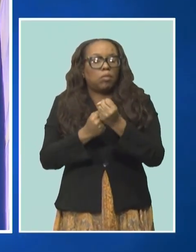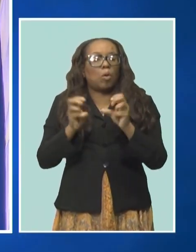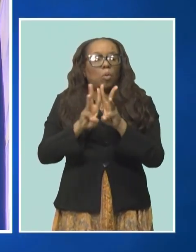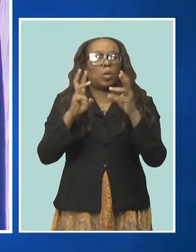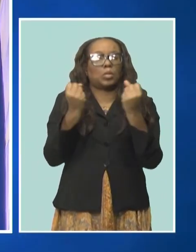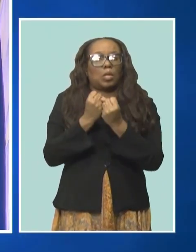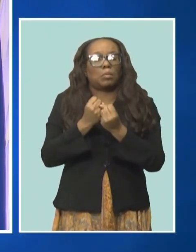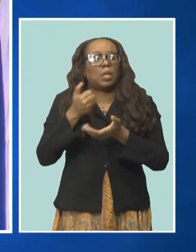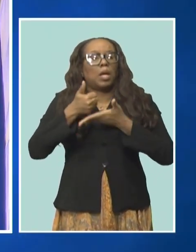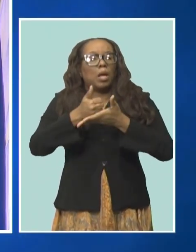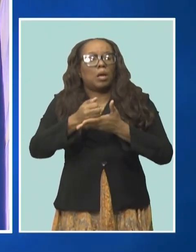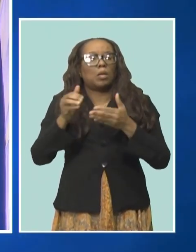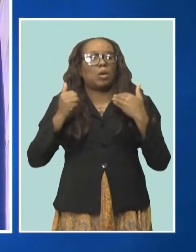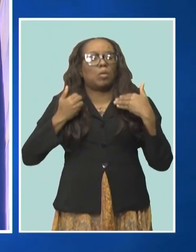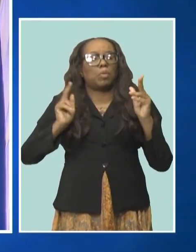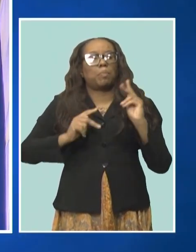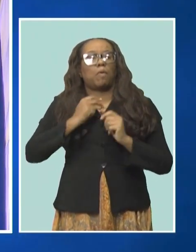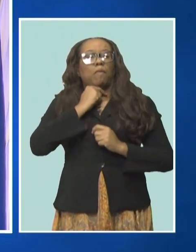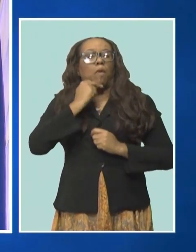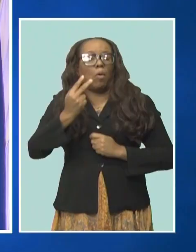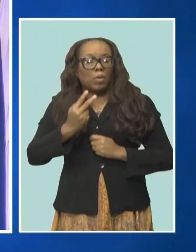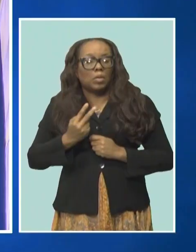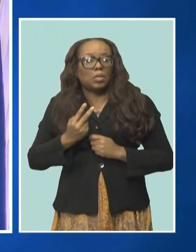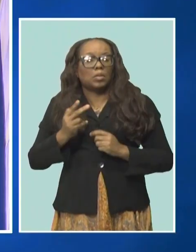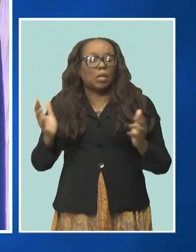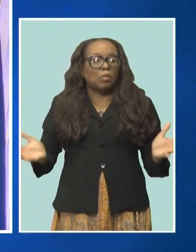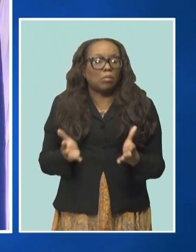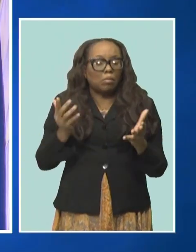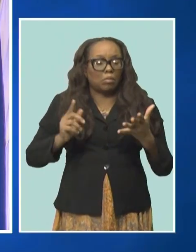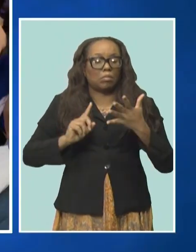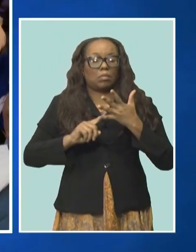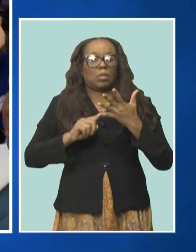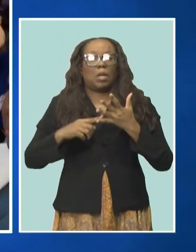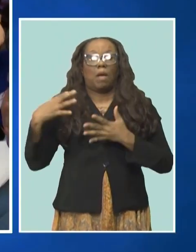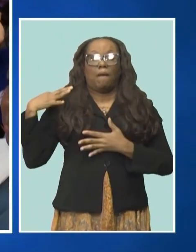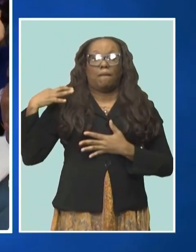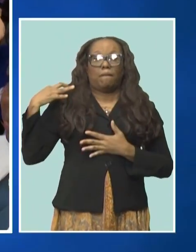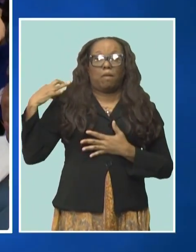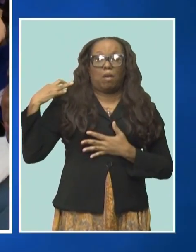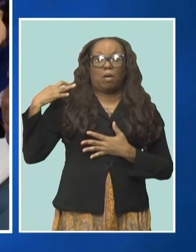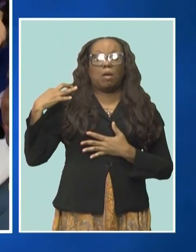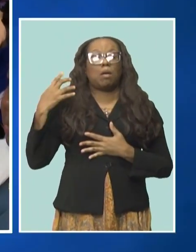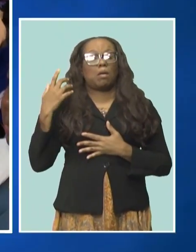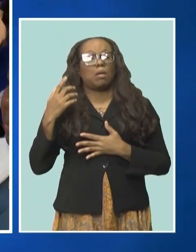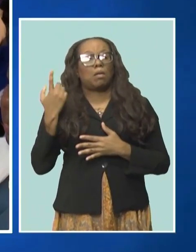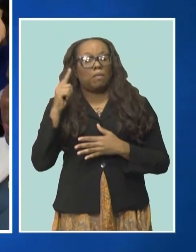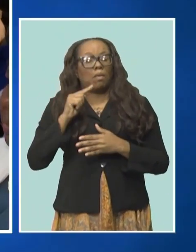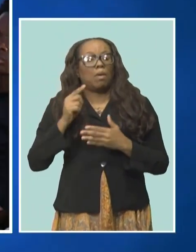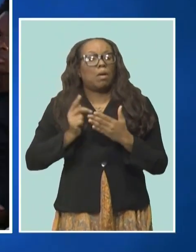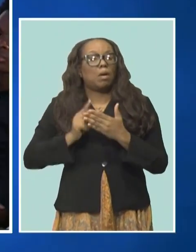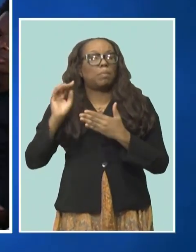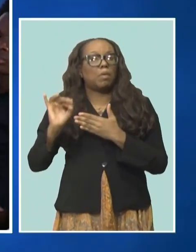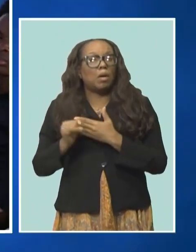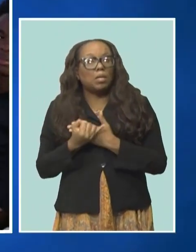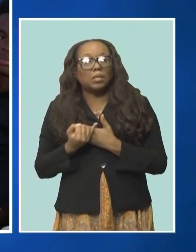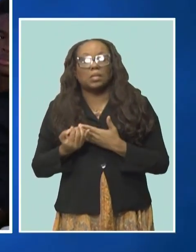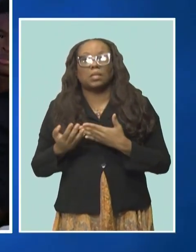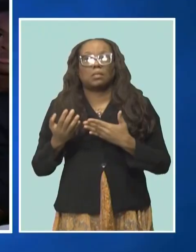use their voice for impact, volunteering 2 to 5 hours on a local advocacy project from gender